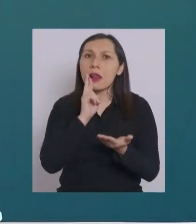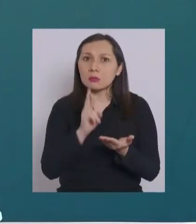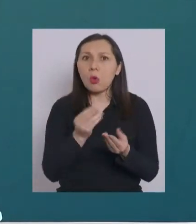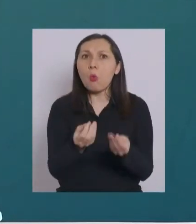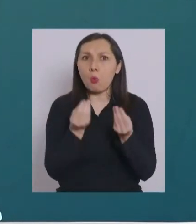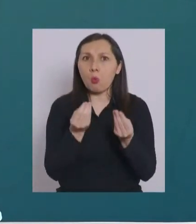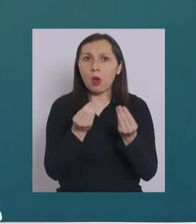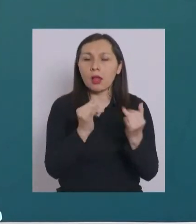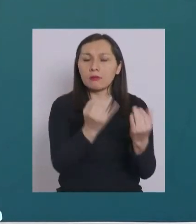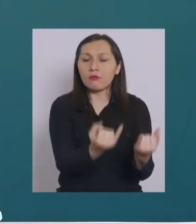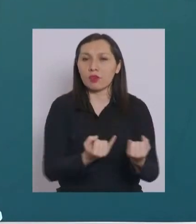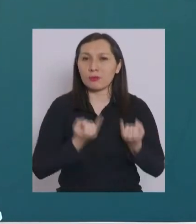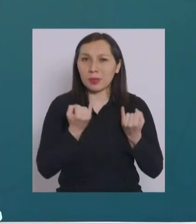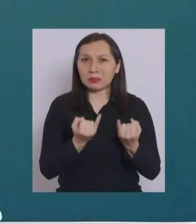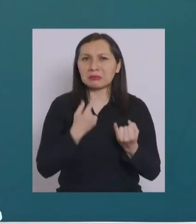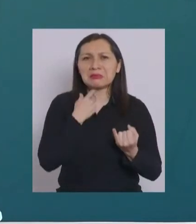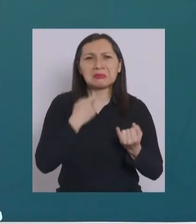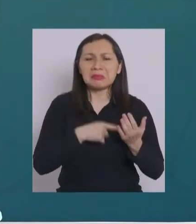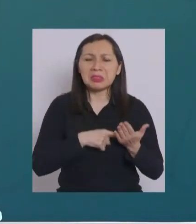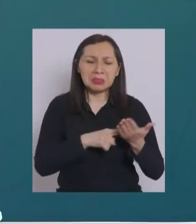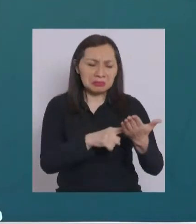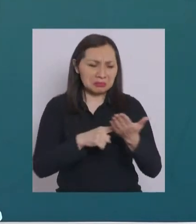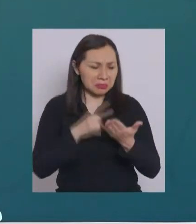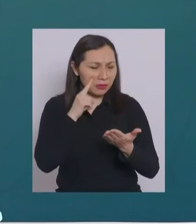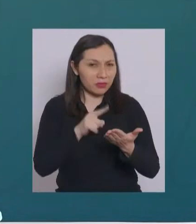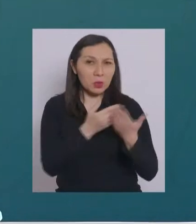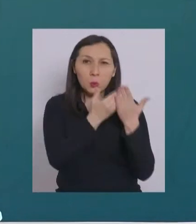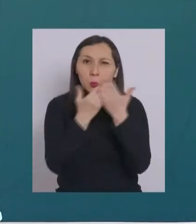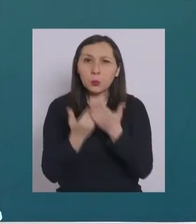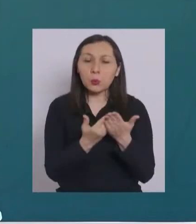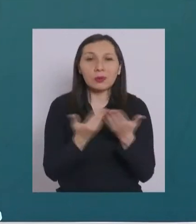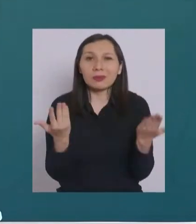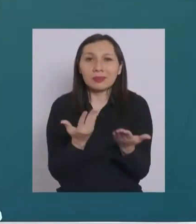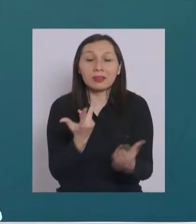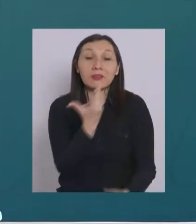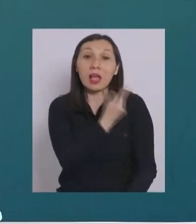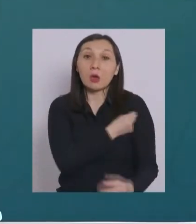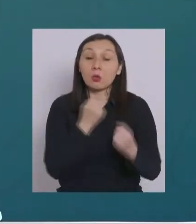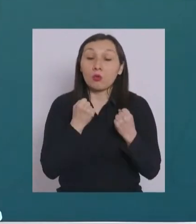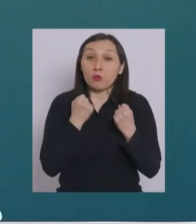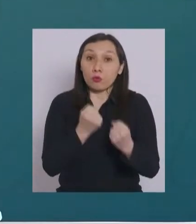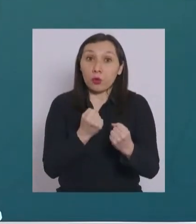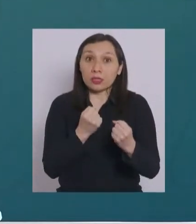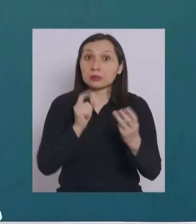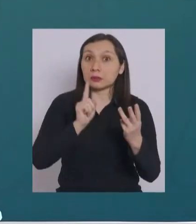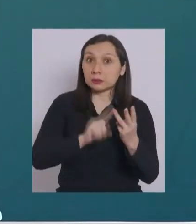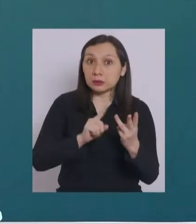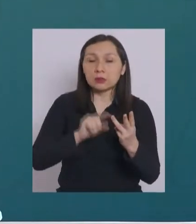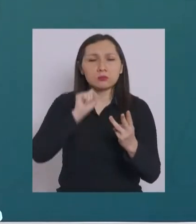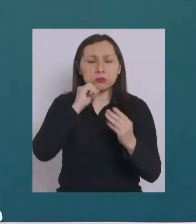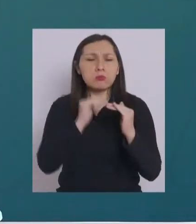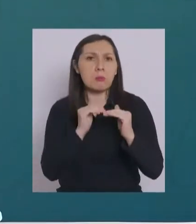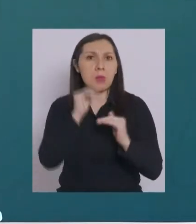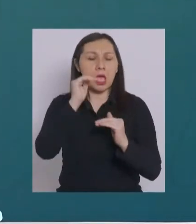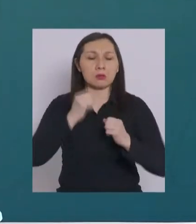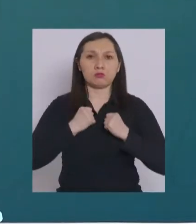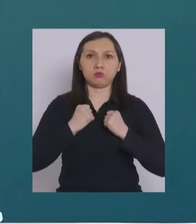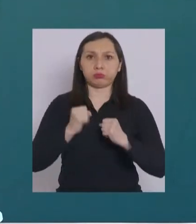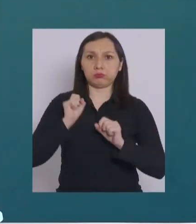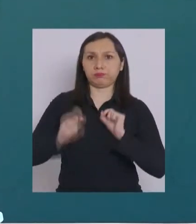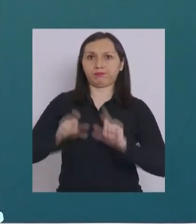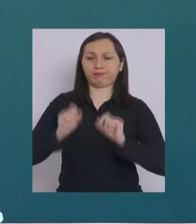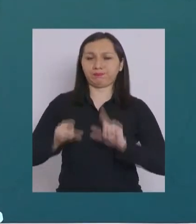it is bearing promising results. What does the trial show? It shows that the booster shot has a very